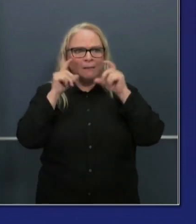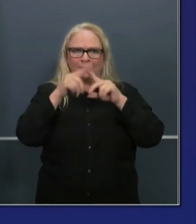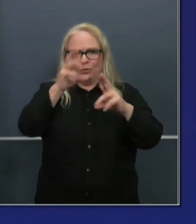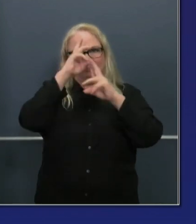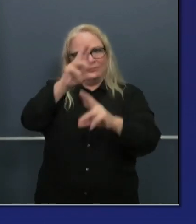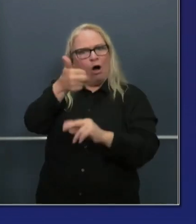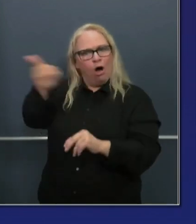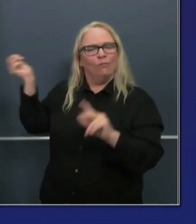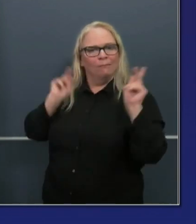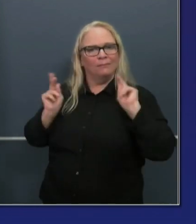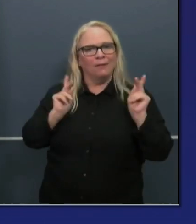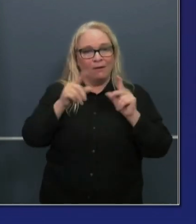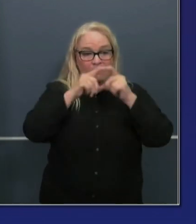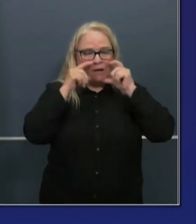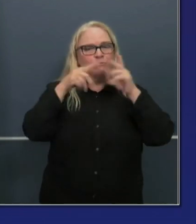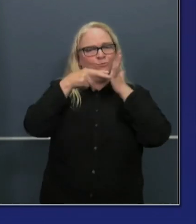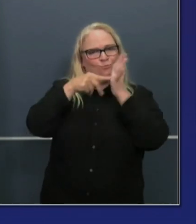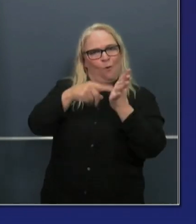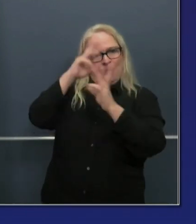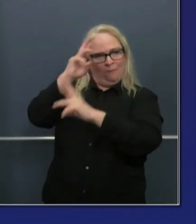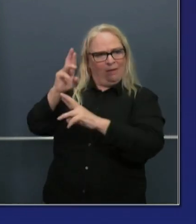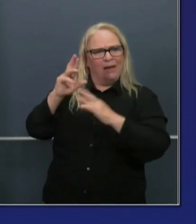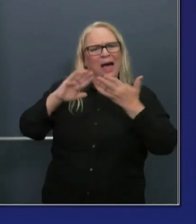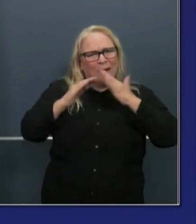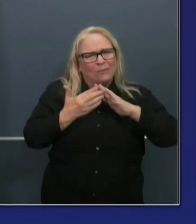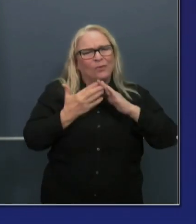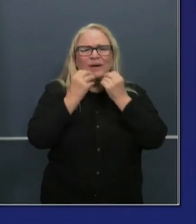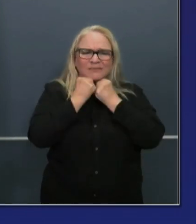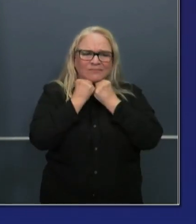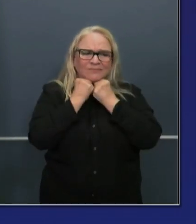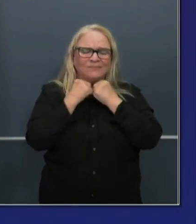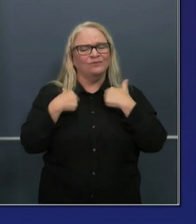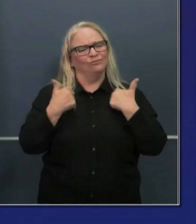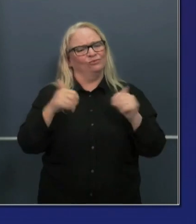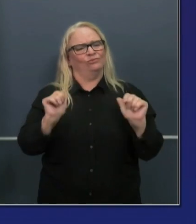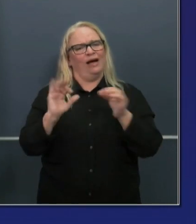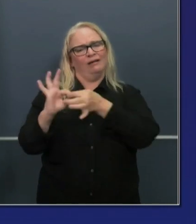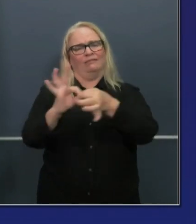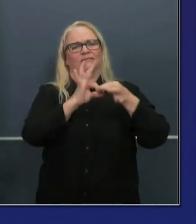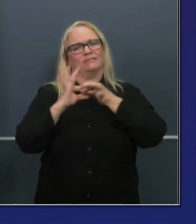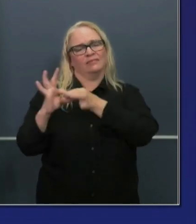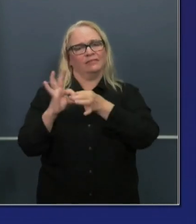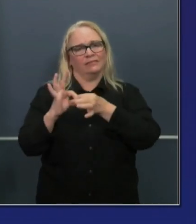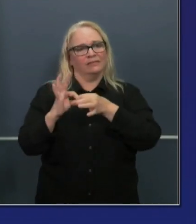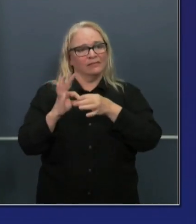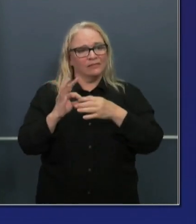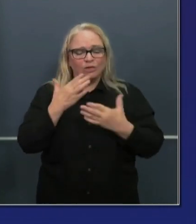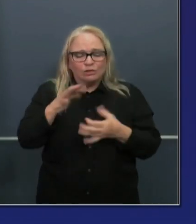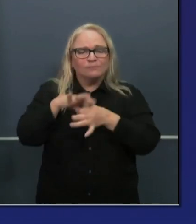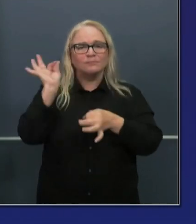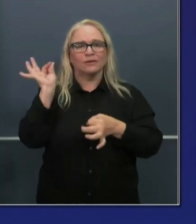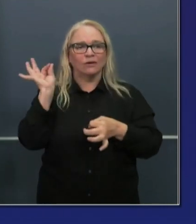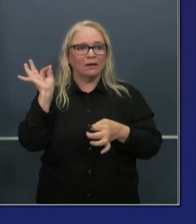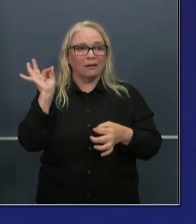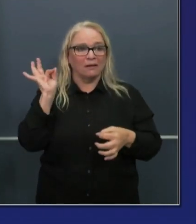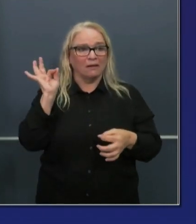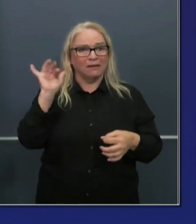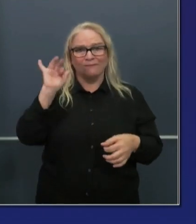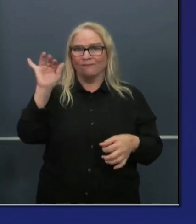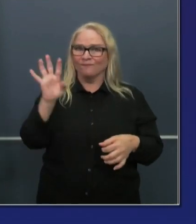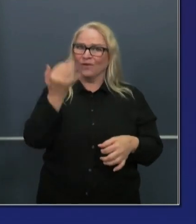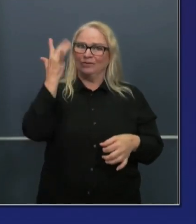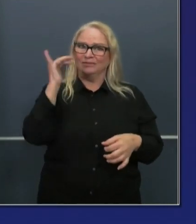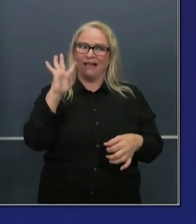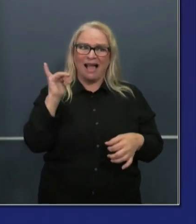this community, again, the one we're trying to build. And if there is any spirit, again, of this 4th of July holiday weekend, it's the